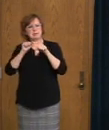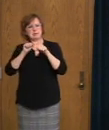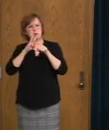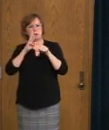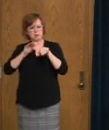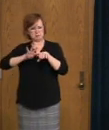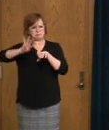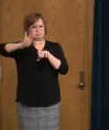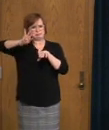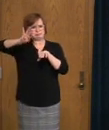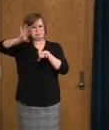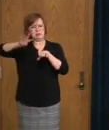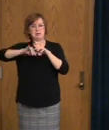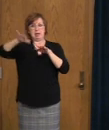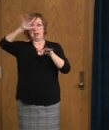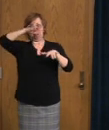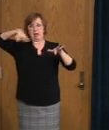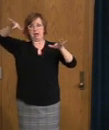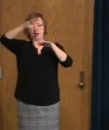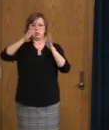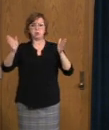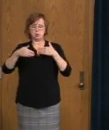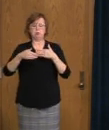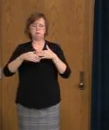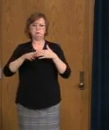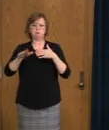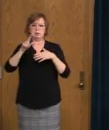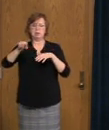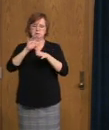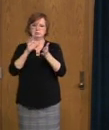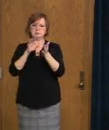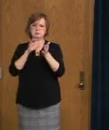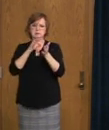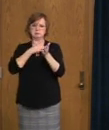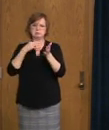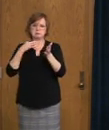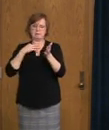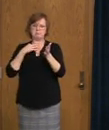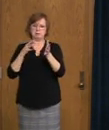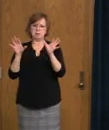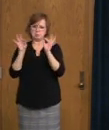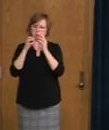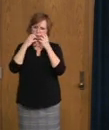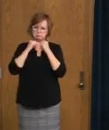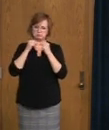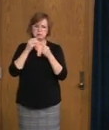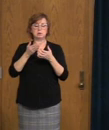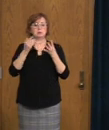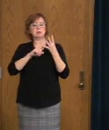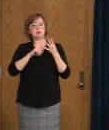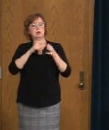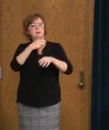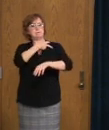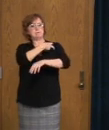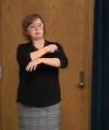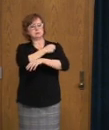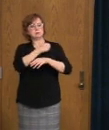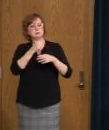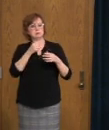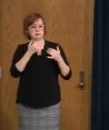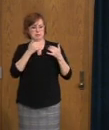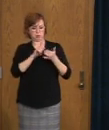in Saskatoon next week. This first phase of vaccine delivery plan will begin as we vaccinate